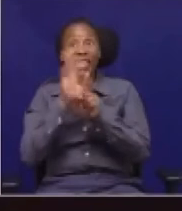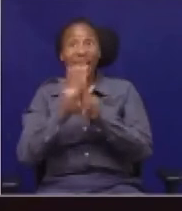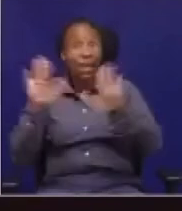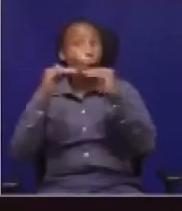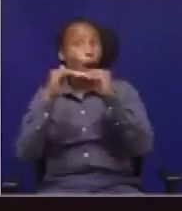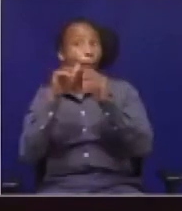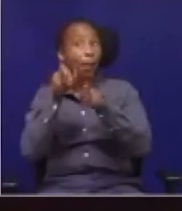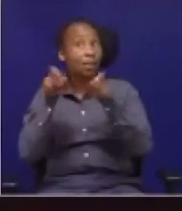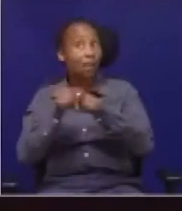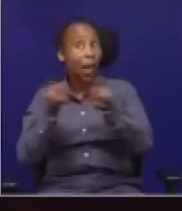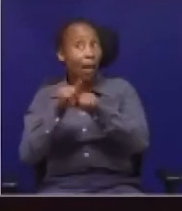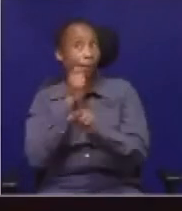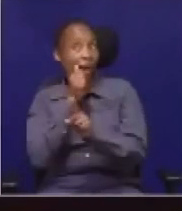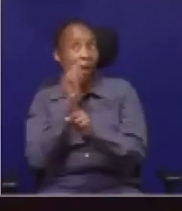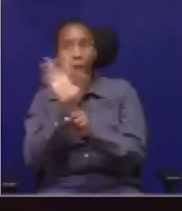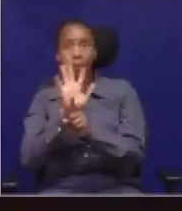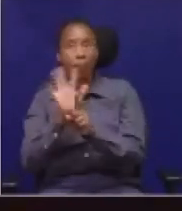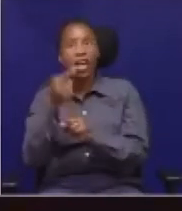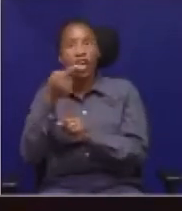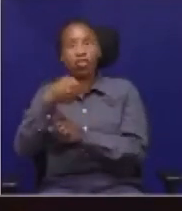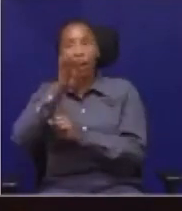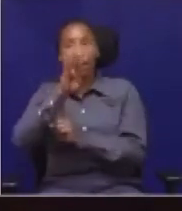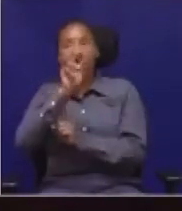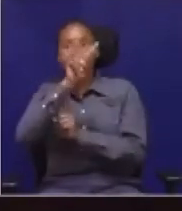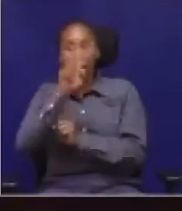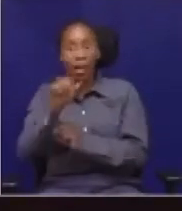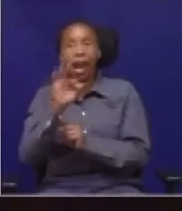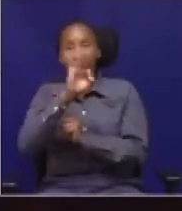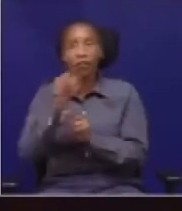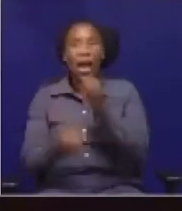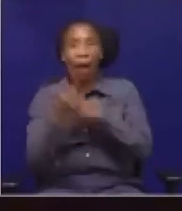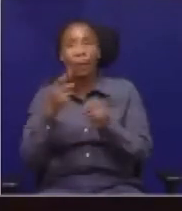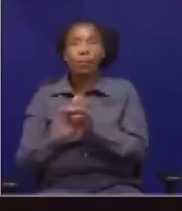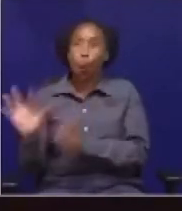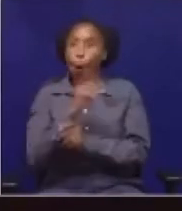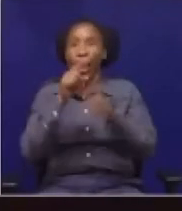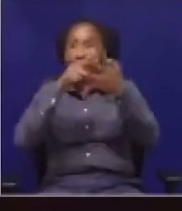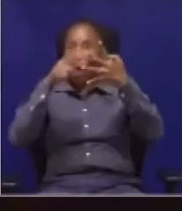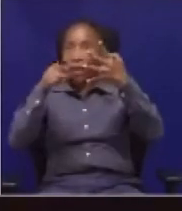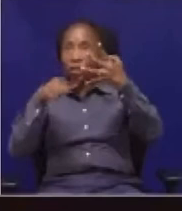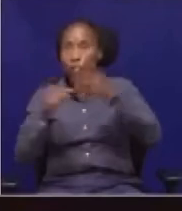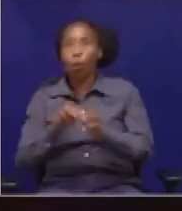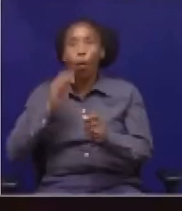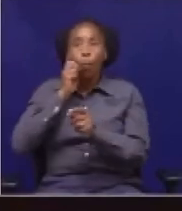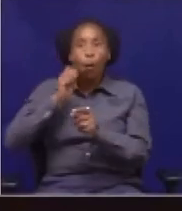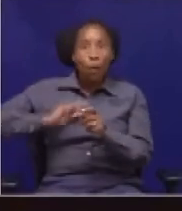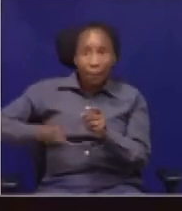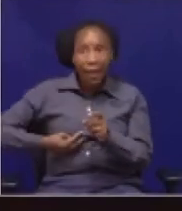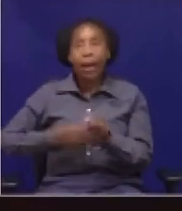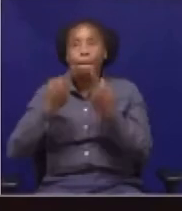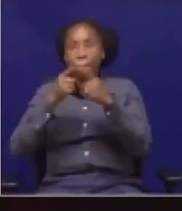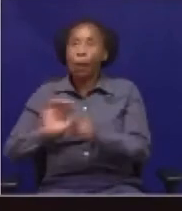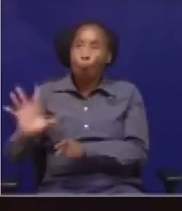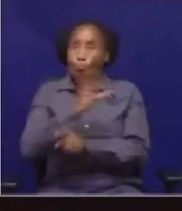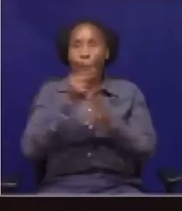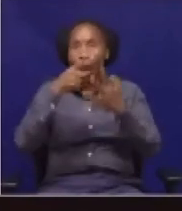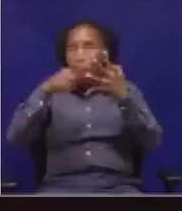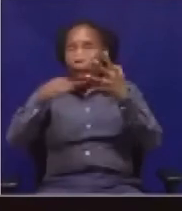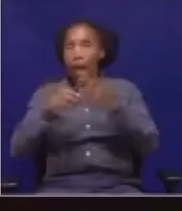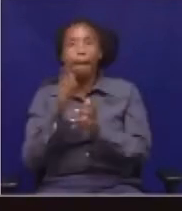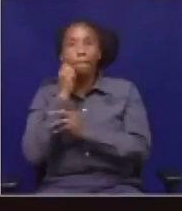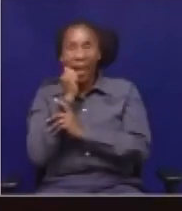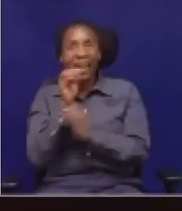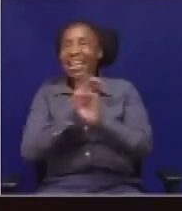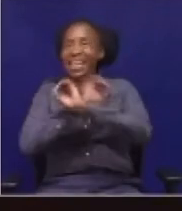beings. GBVF happens to all types of women, by all types of men. None of us are immune. The struggle of women